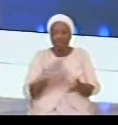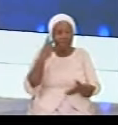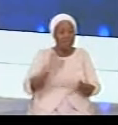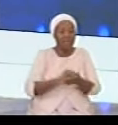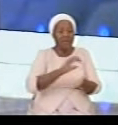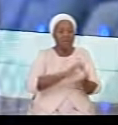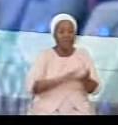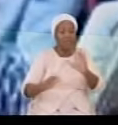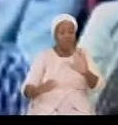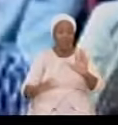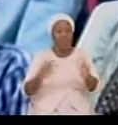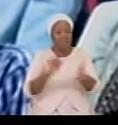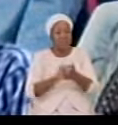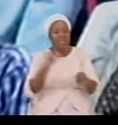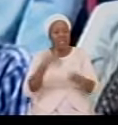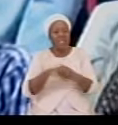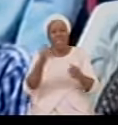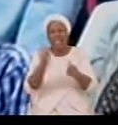That